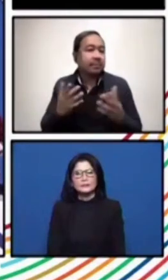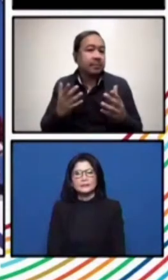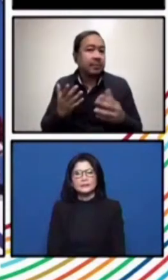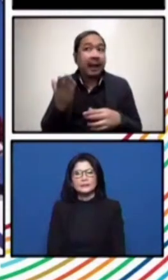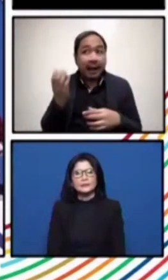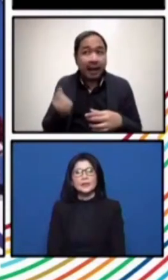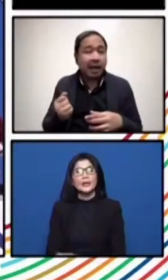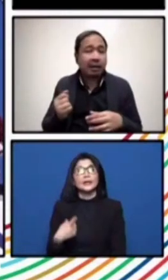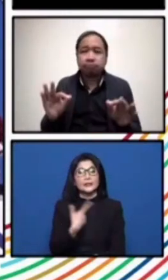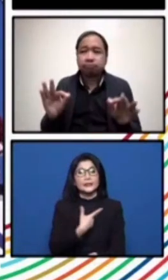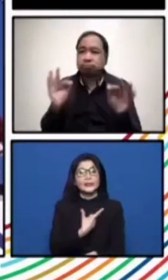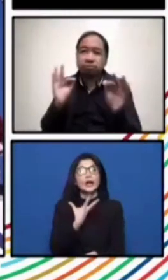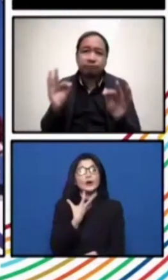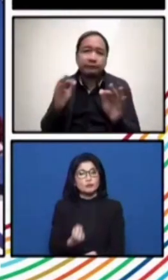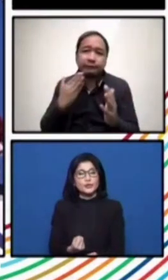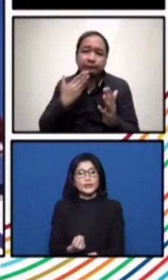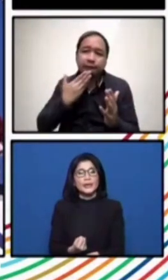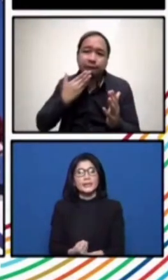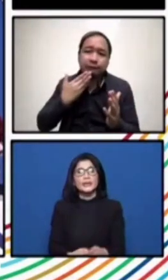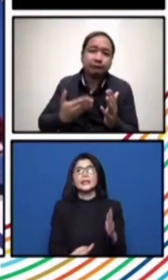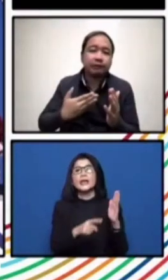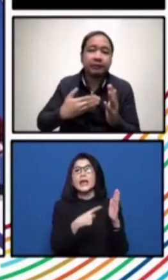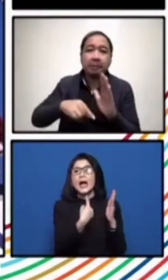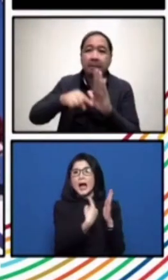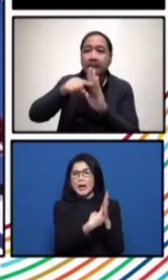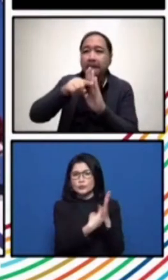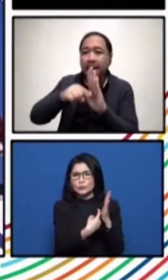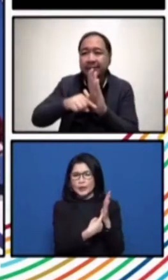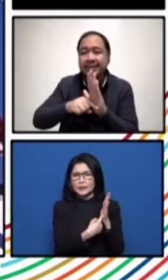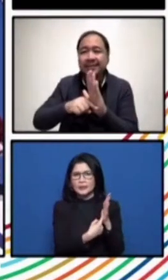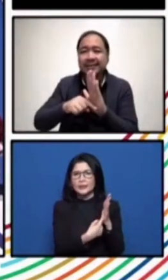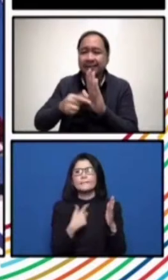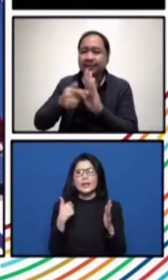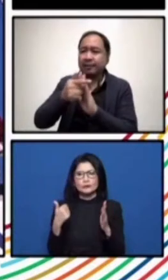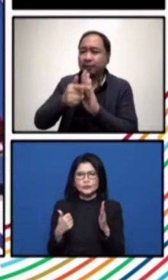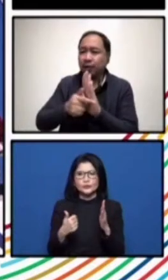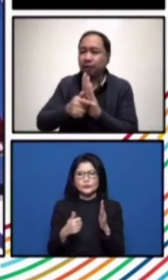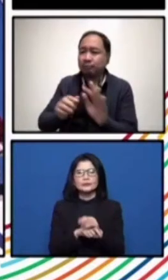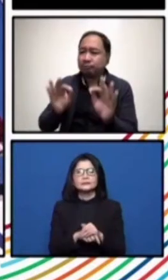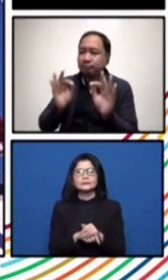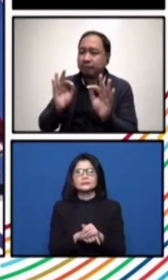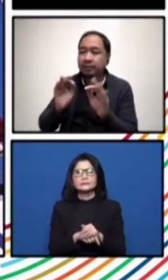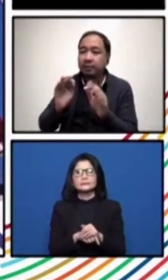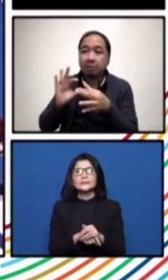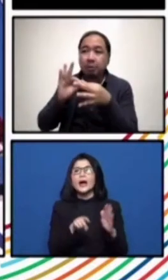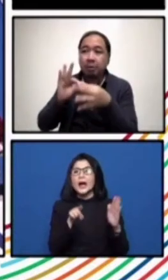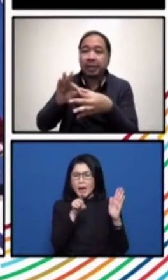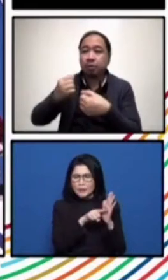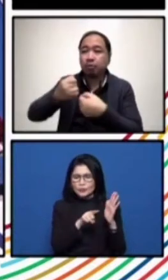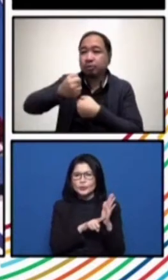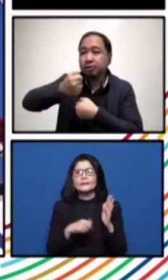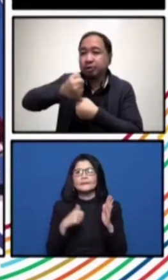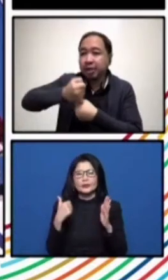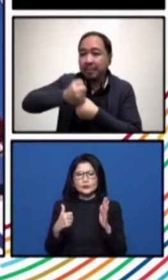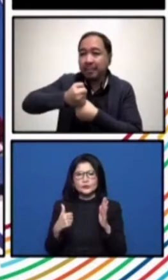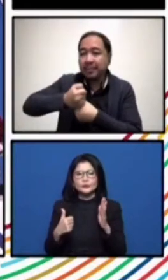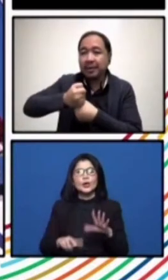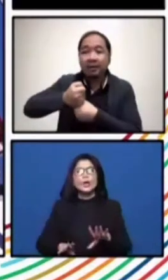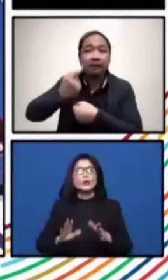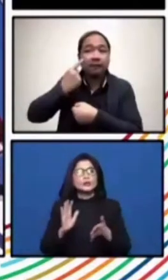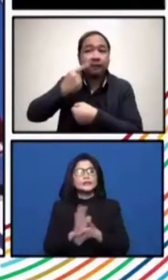policies we have good regulations of job employment for PW this this